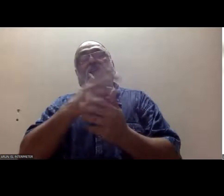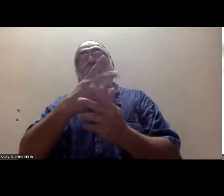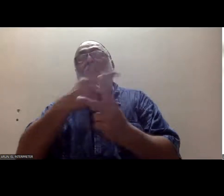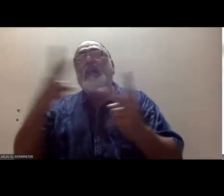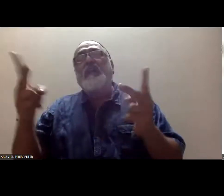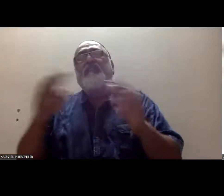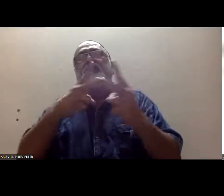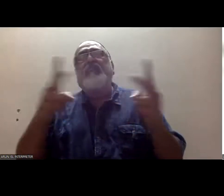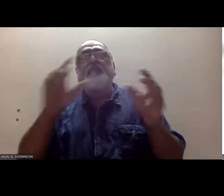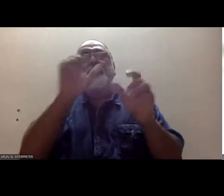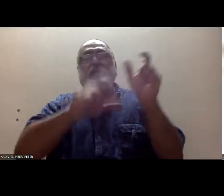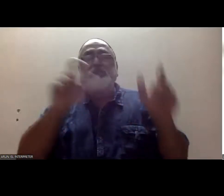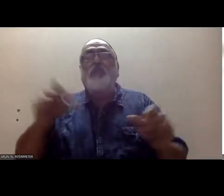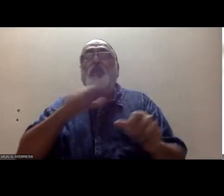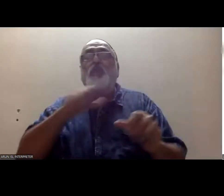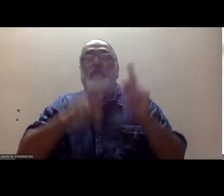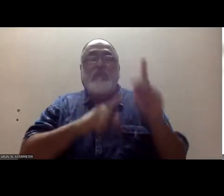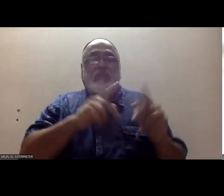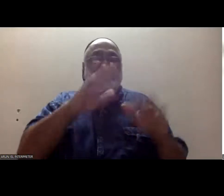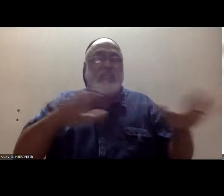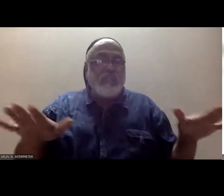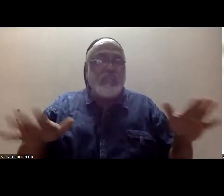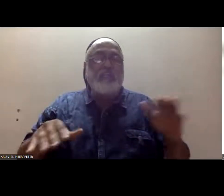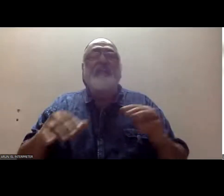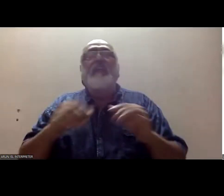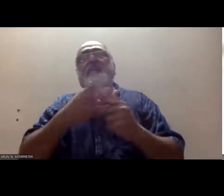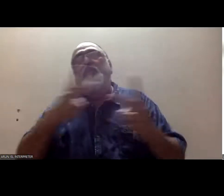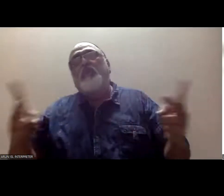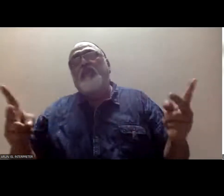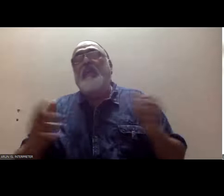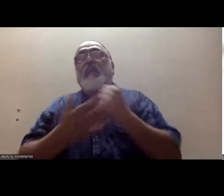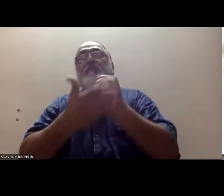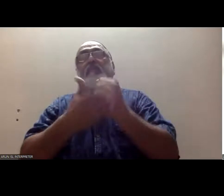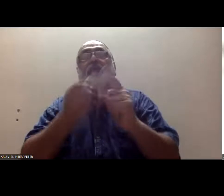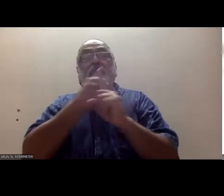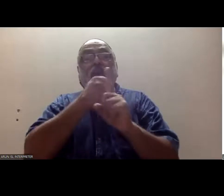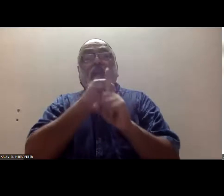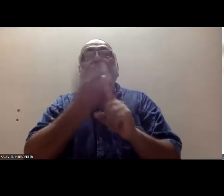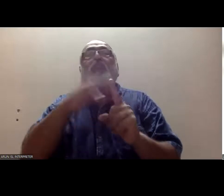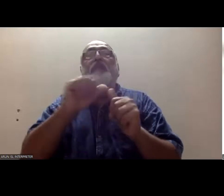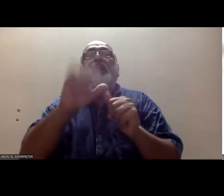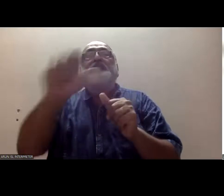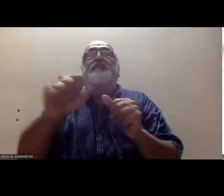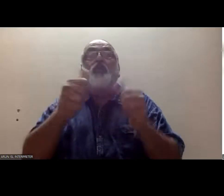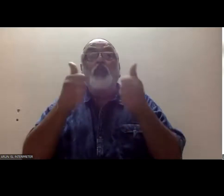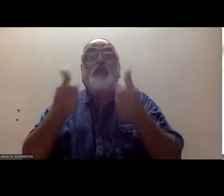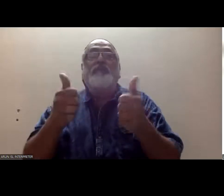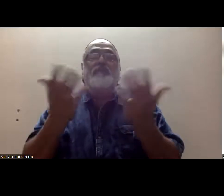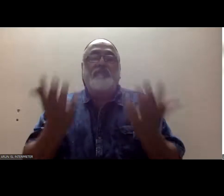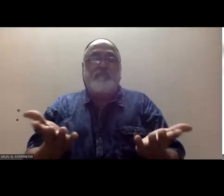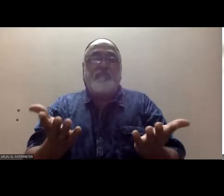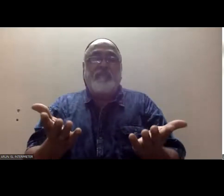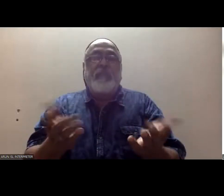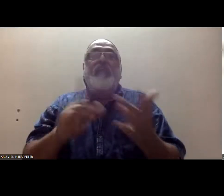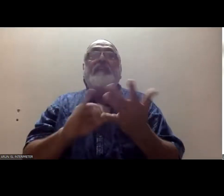the society, like the elderly, like children. So all of them are impacted by accessibility, the various issues around